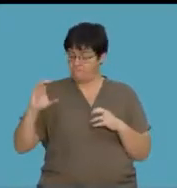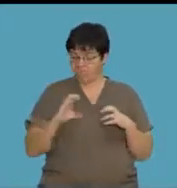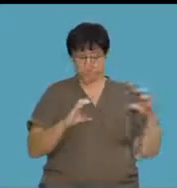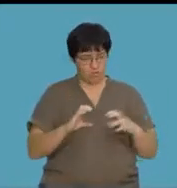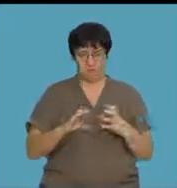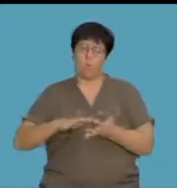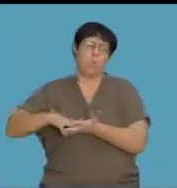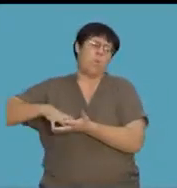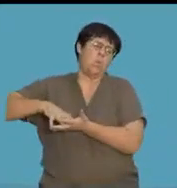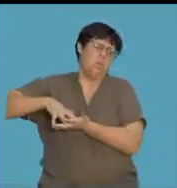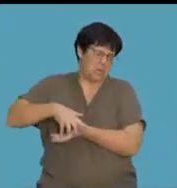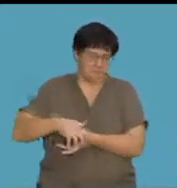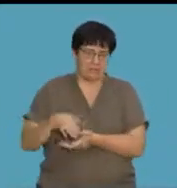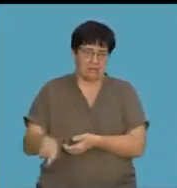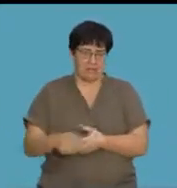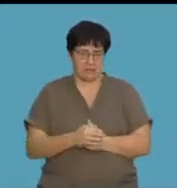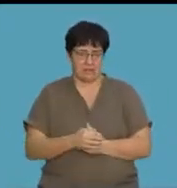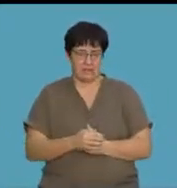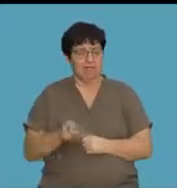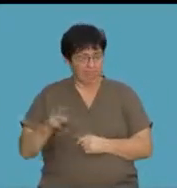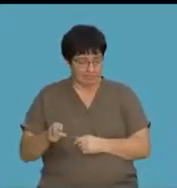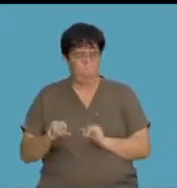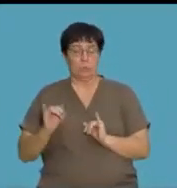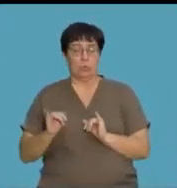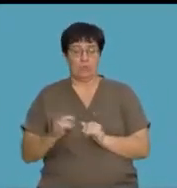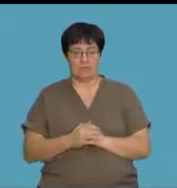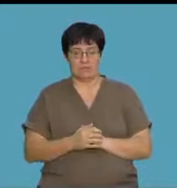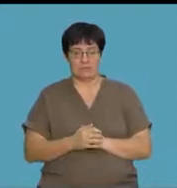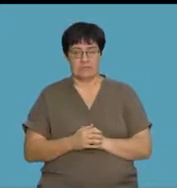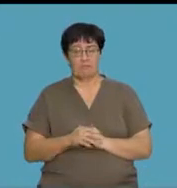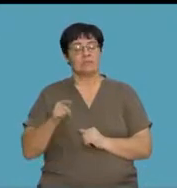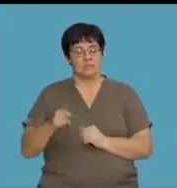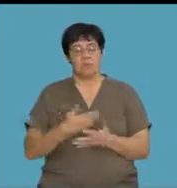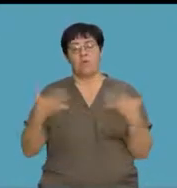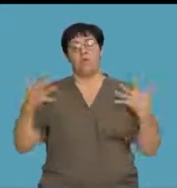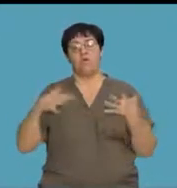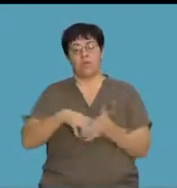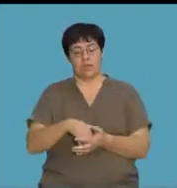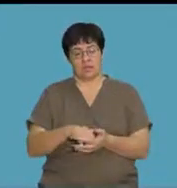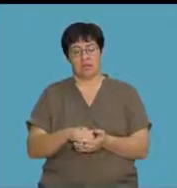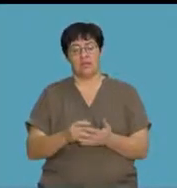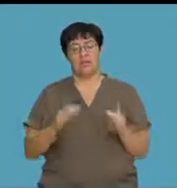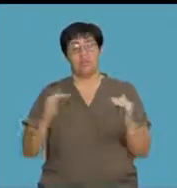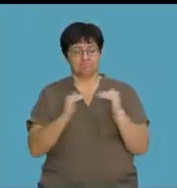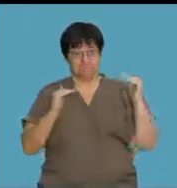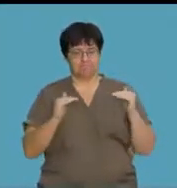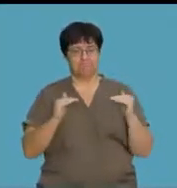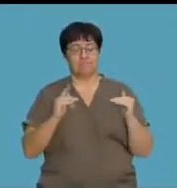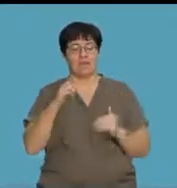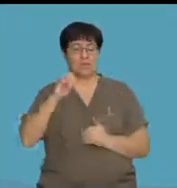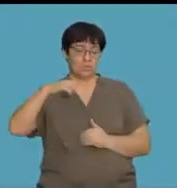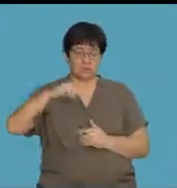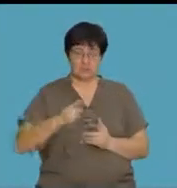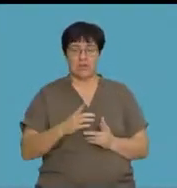forces are very weak. So very is the comparative term. These forces are weaker compared to liquids as well as